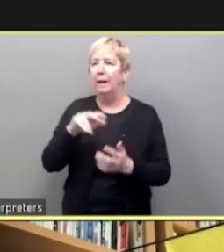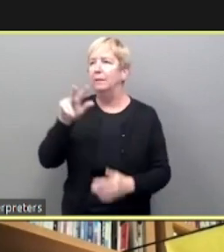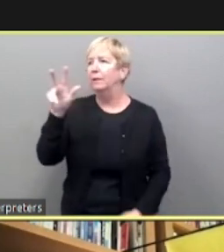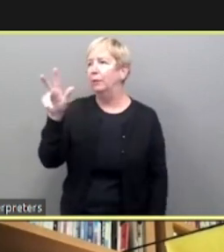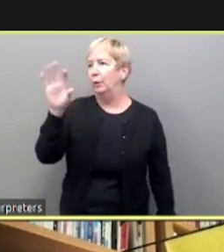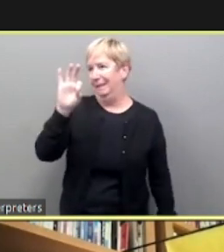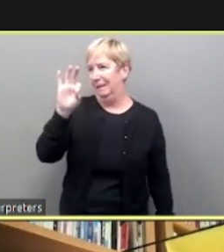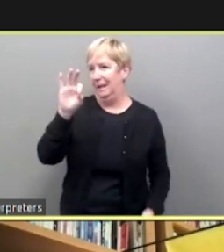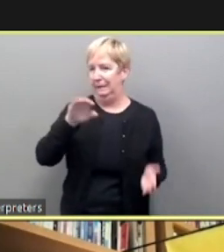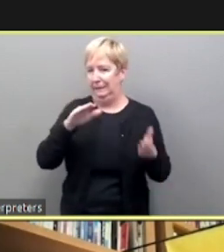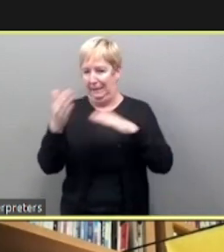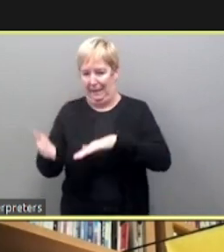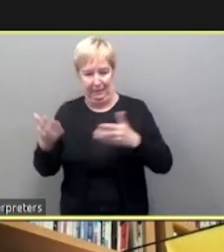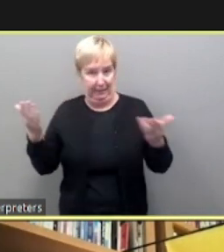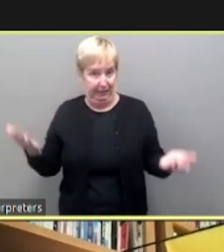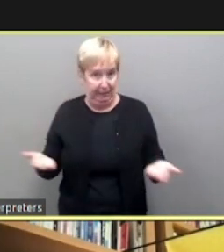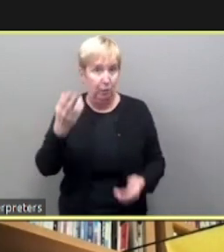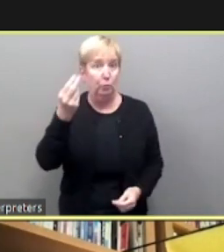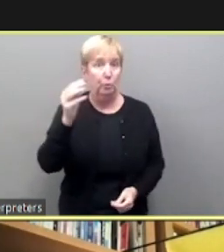deaths in New Mexico.